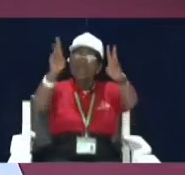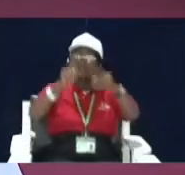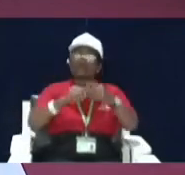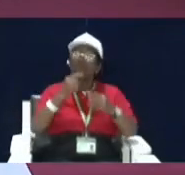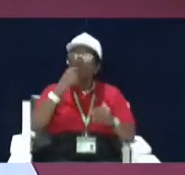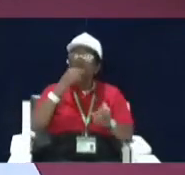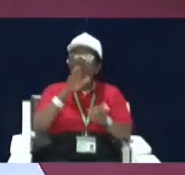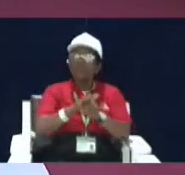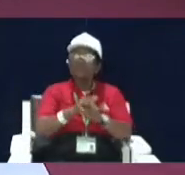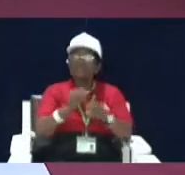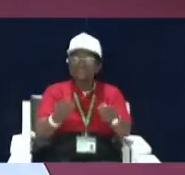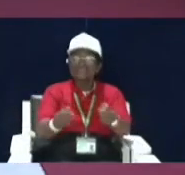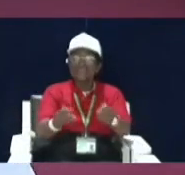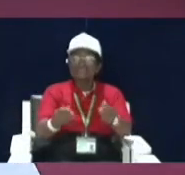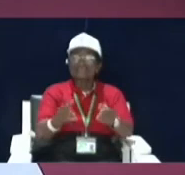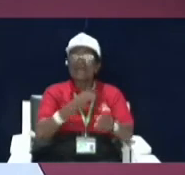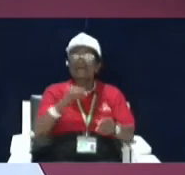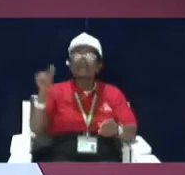and they needed meat,